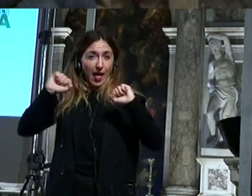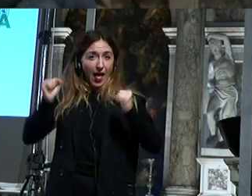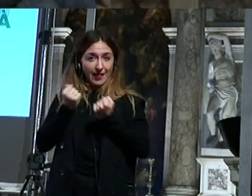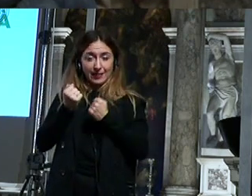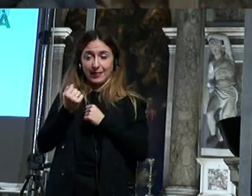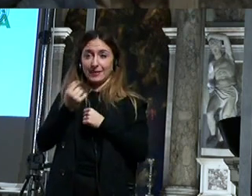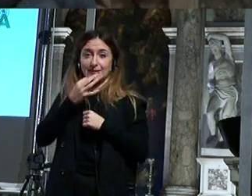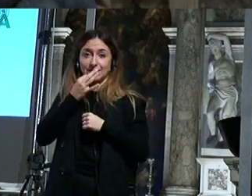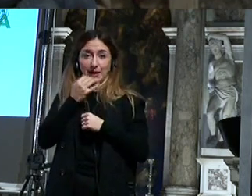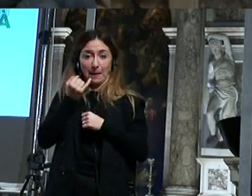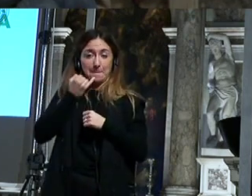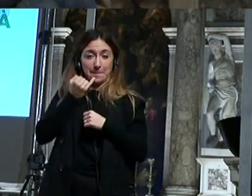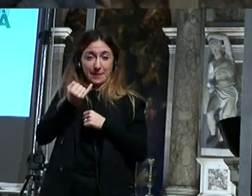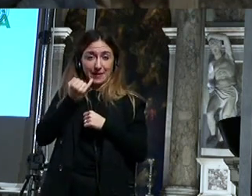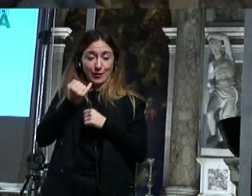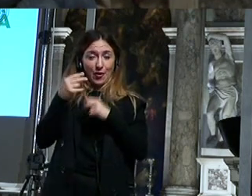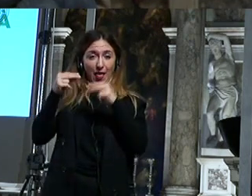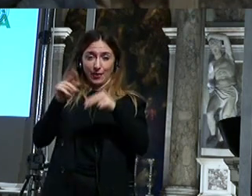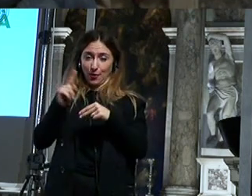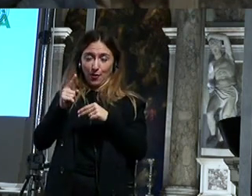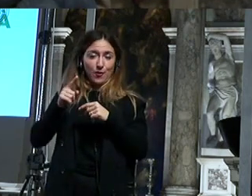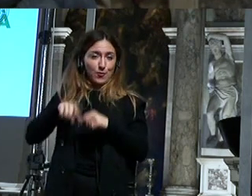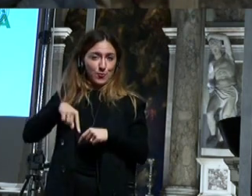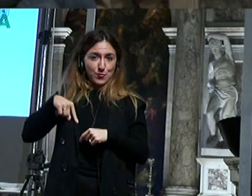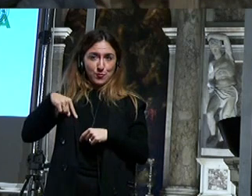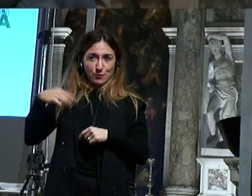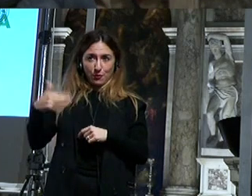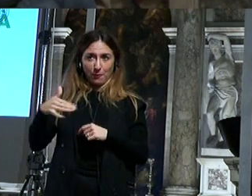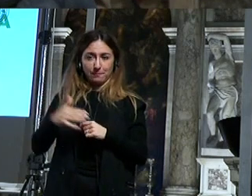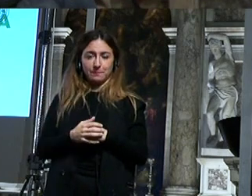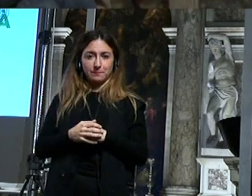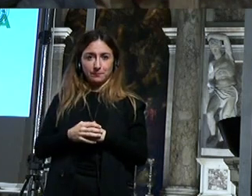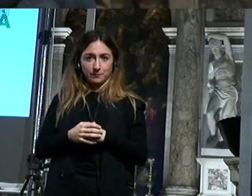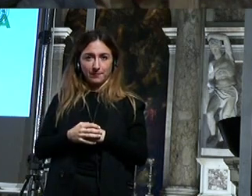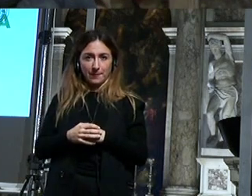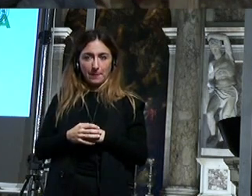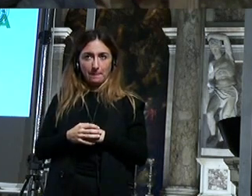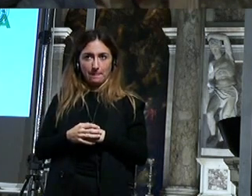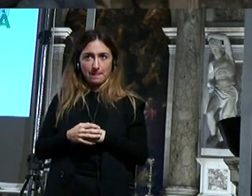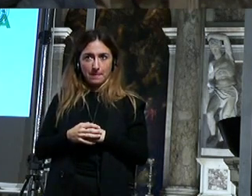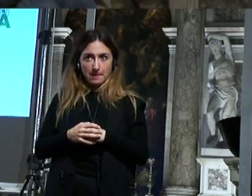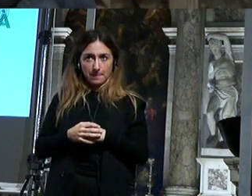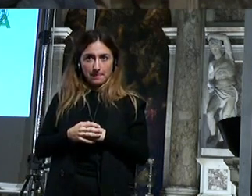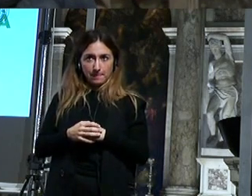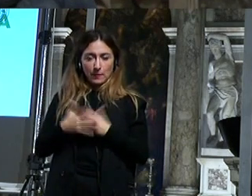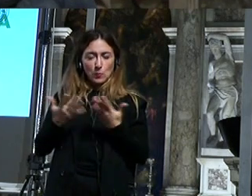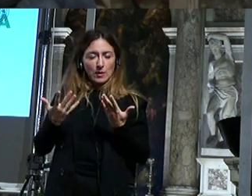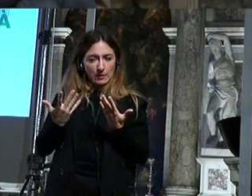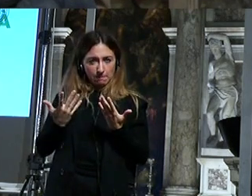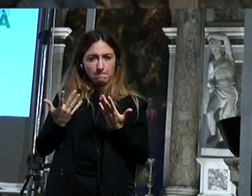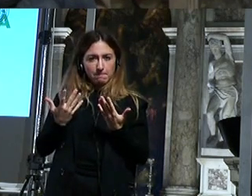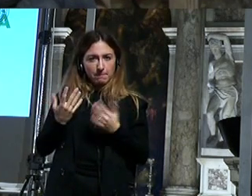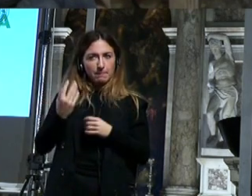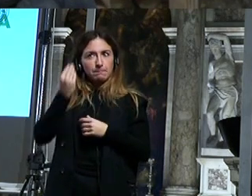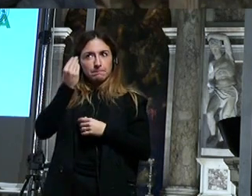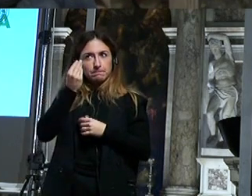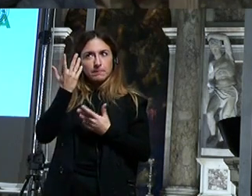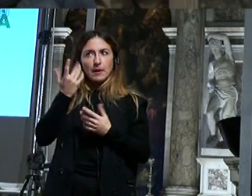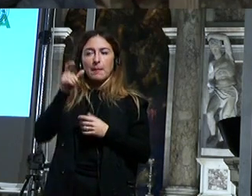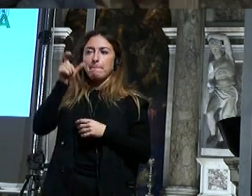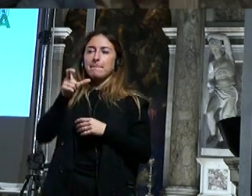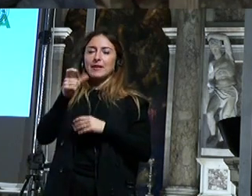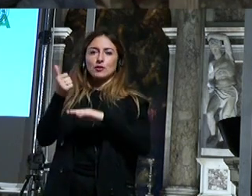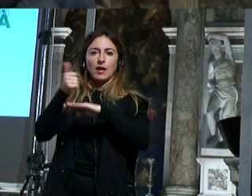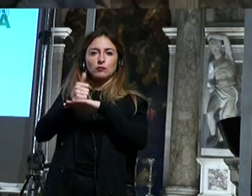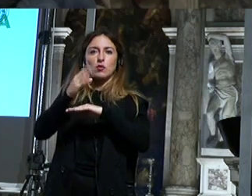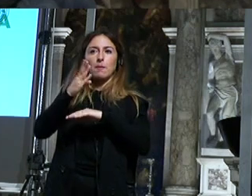it's a long one. And so I dreamed up this character, Broadman, who is